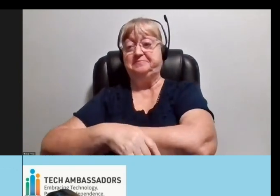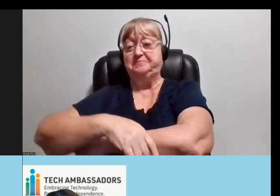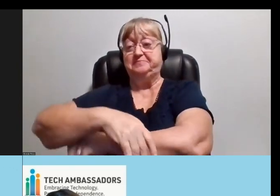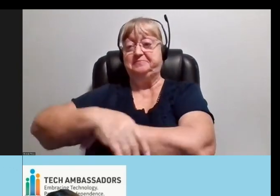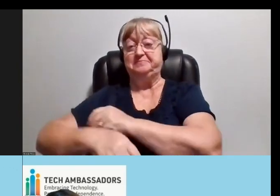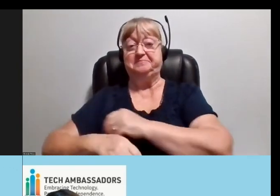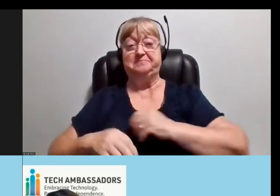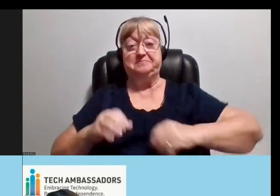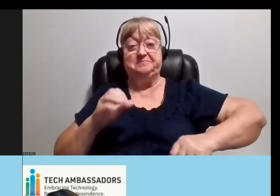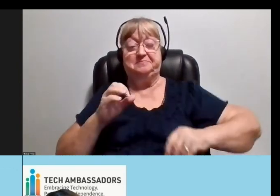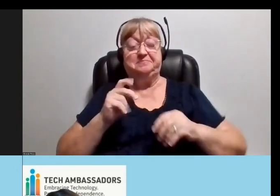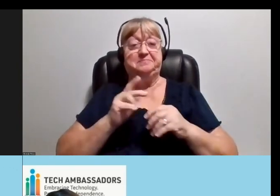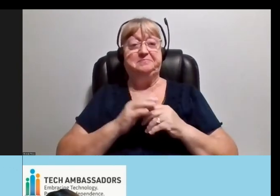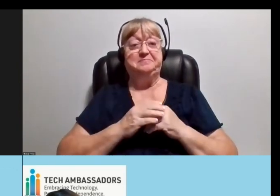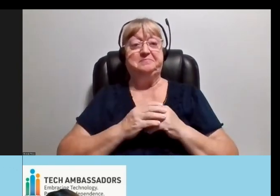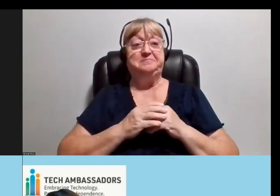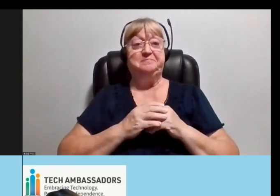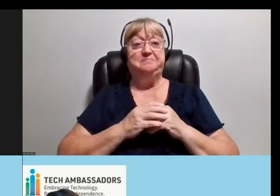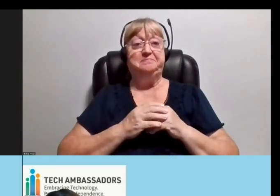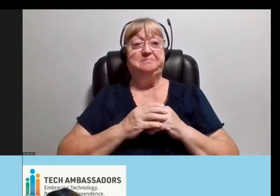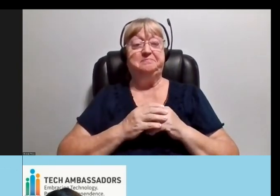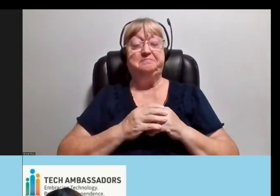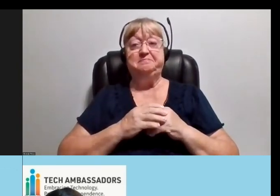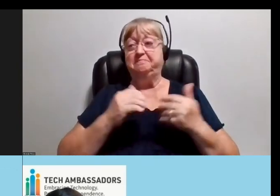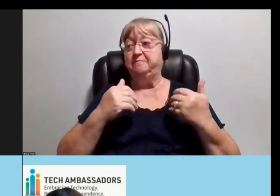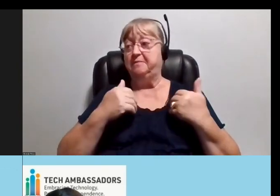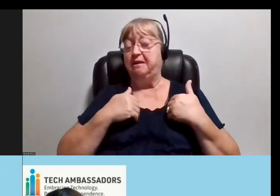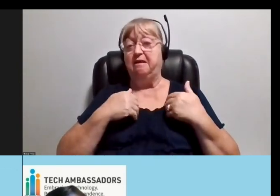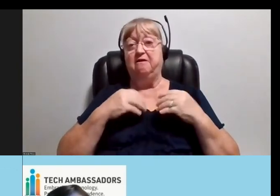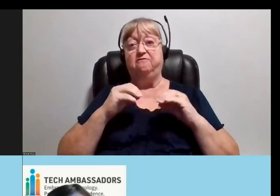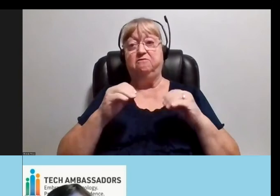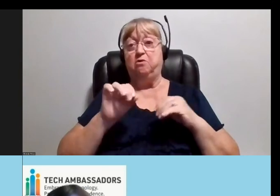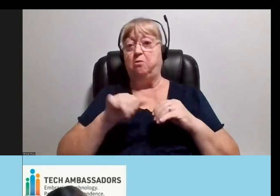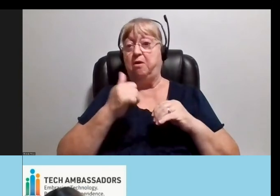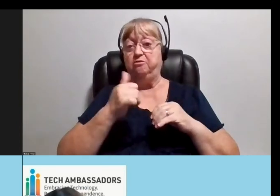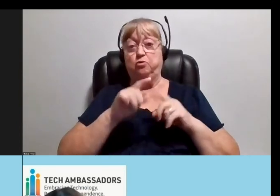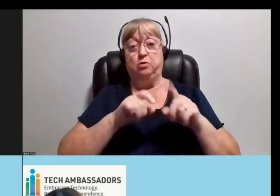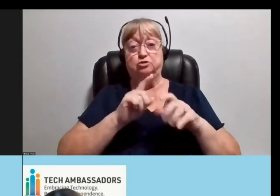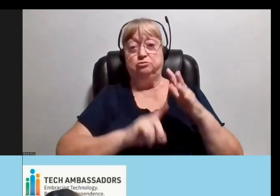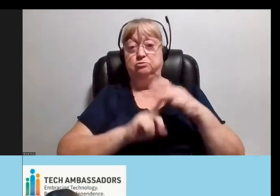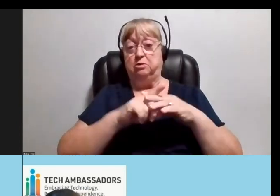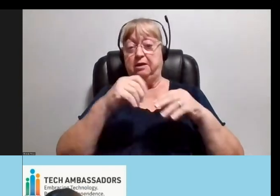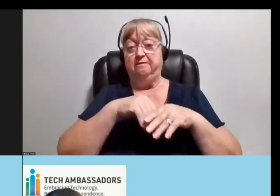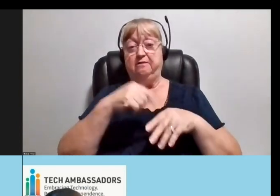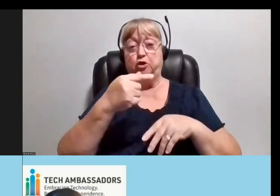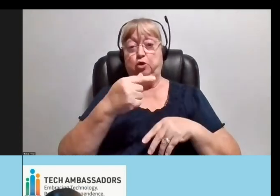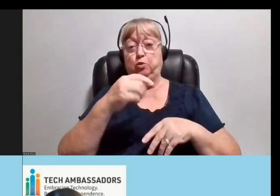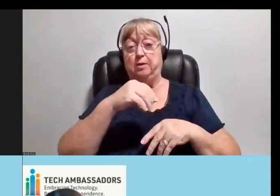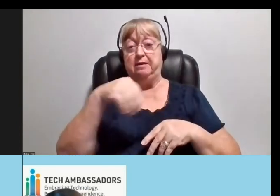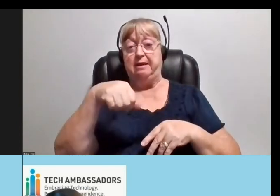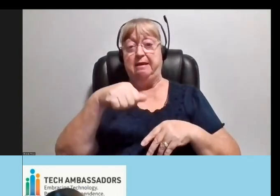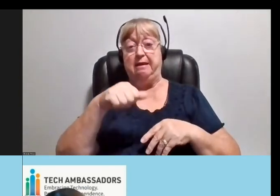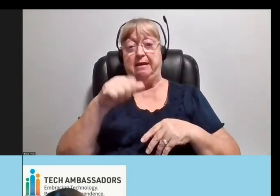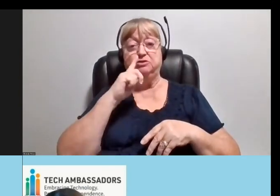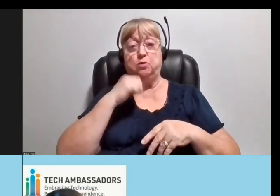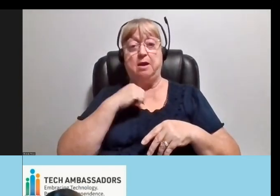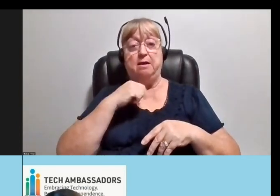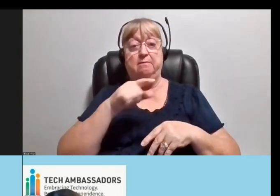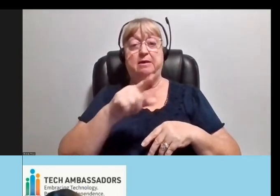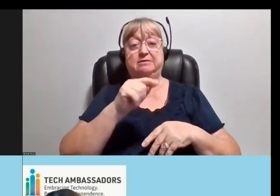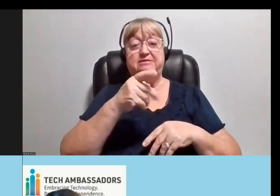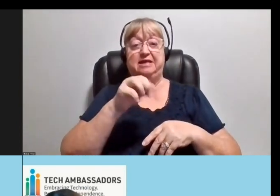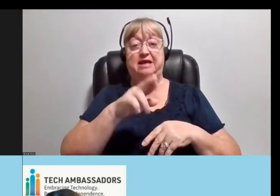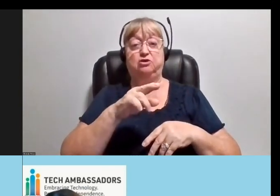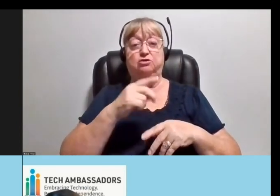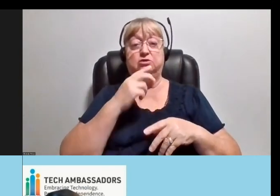All right. I do not have any other in our Q&A. So I'm going to give Tanner a minute. If he mentioned that he